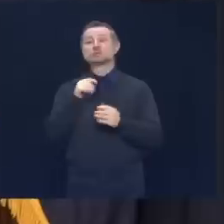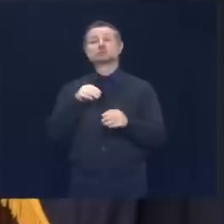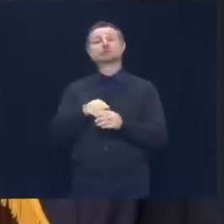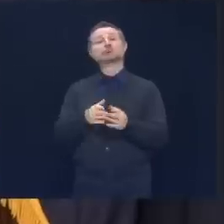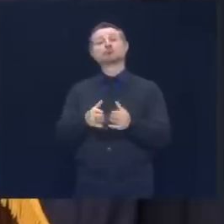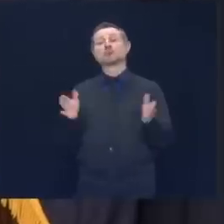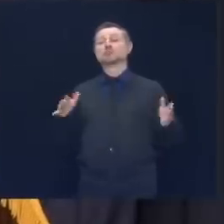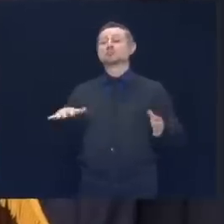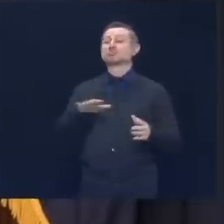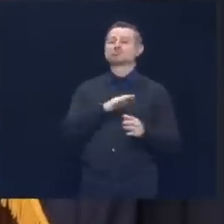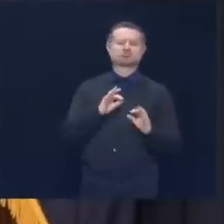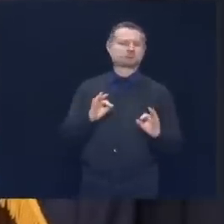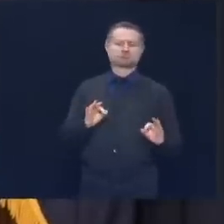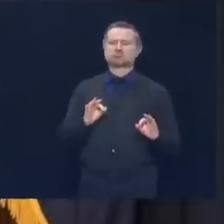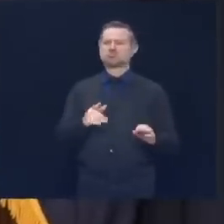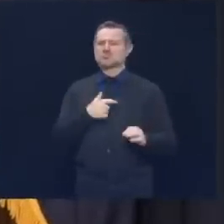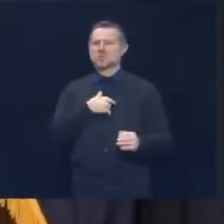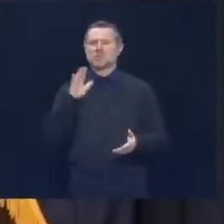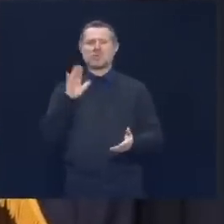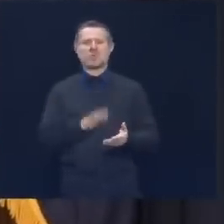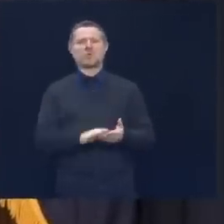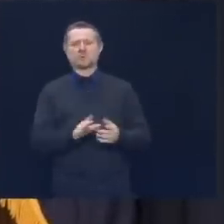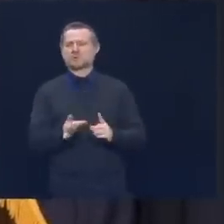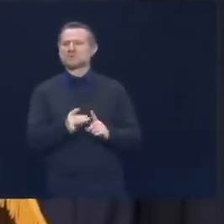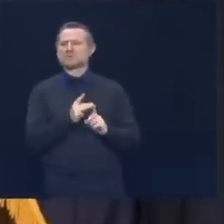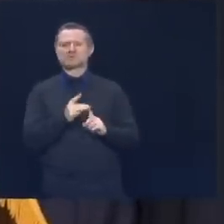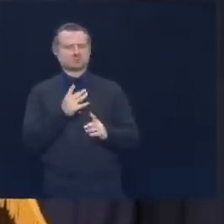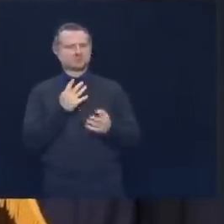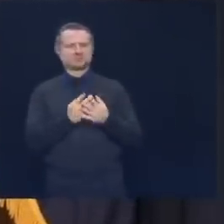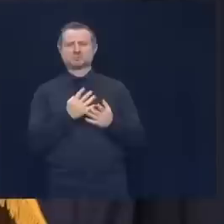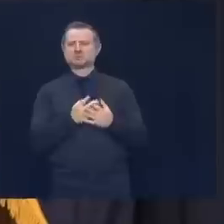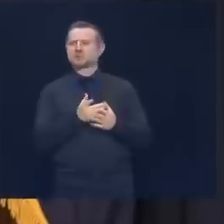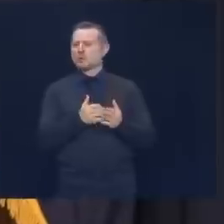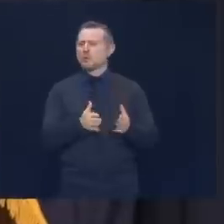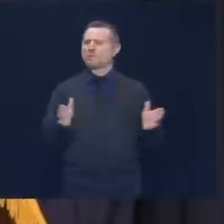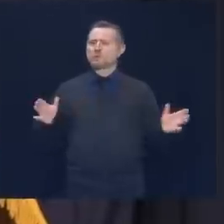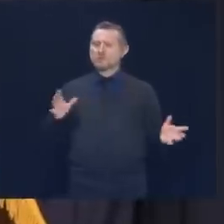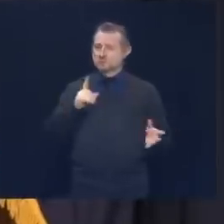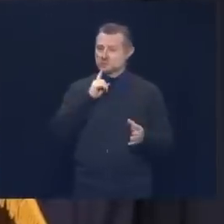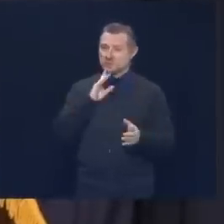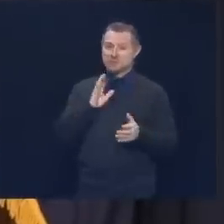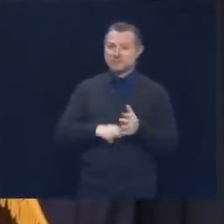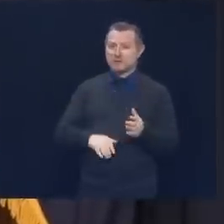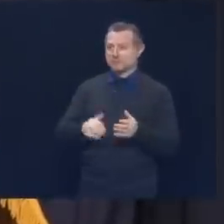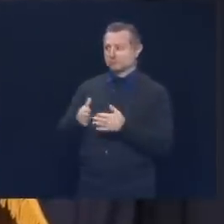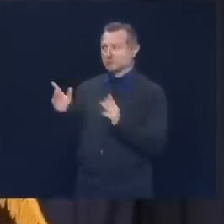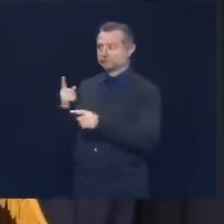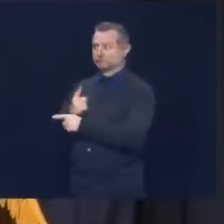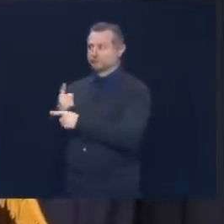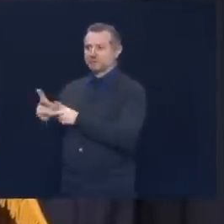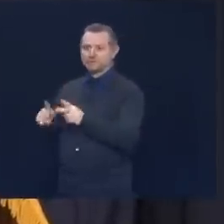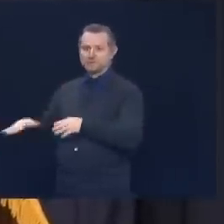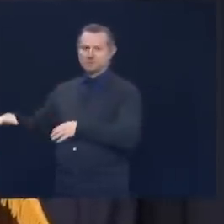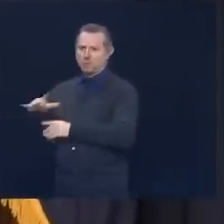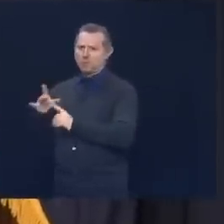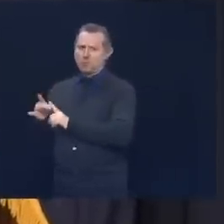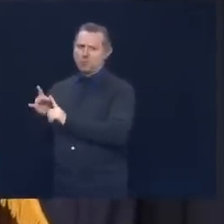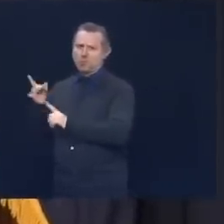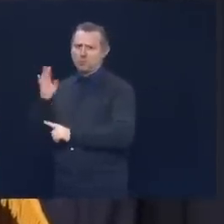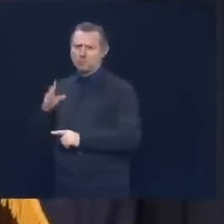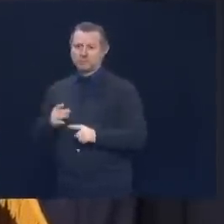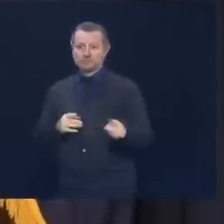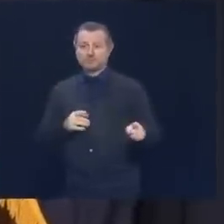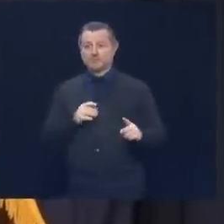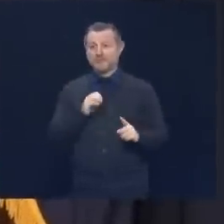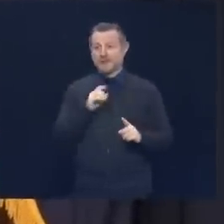testing. We had a lower transmission rate in the state prisons than in the general population. believe it or not. Elmira,